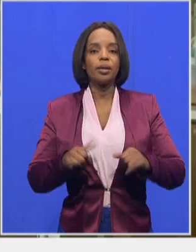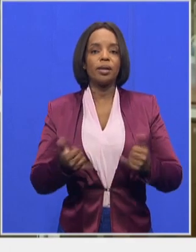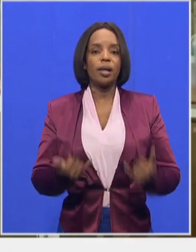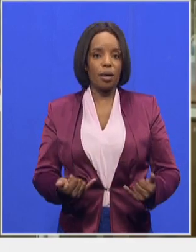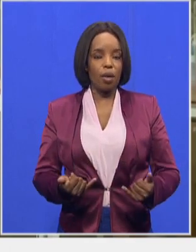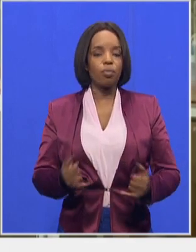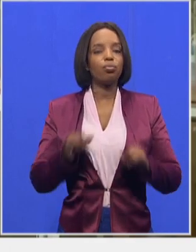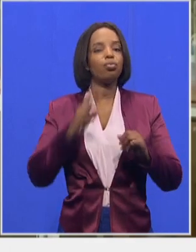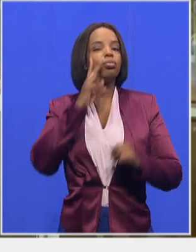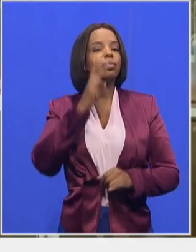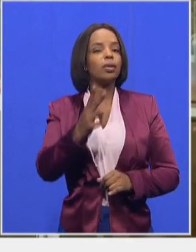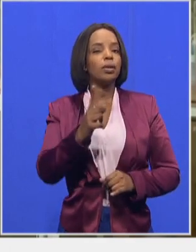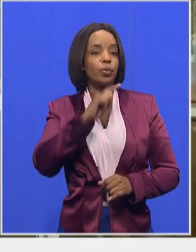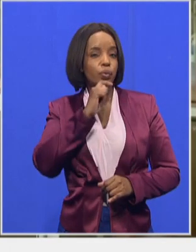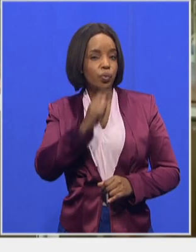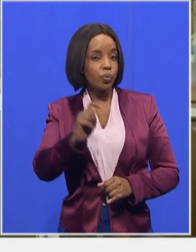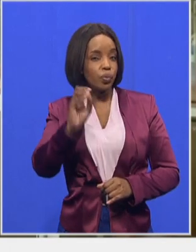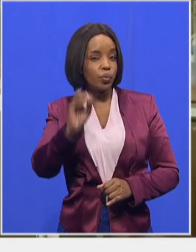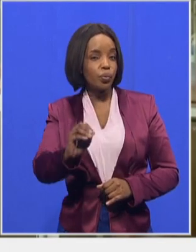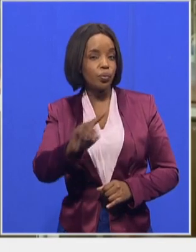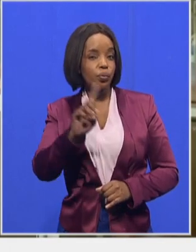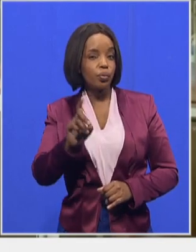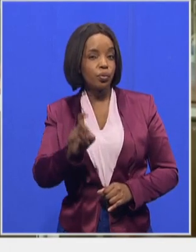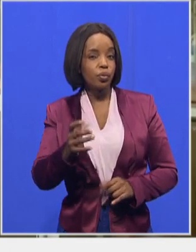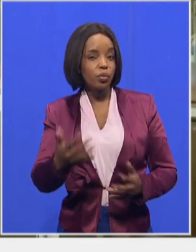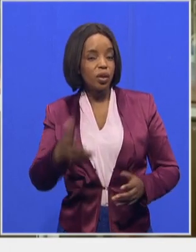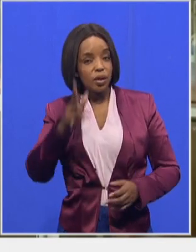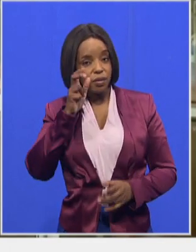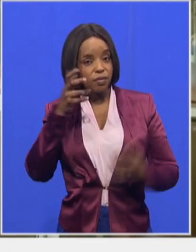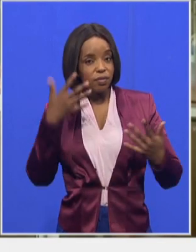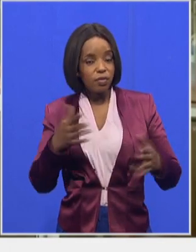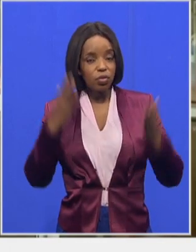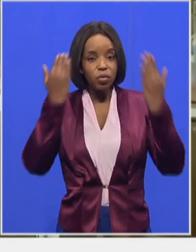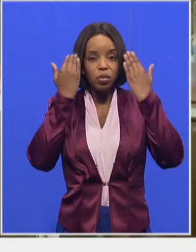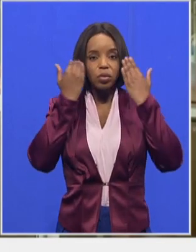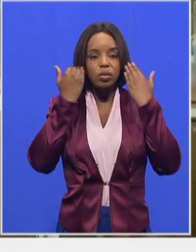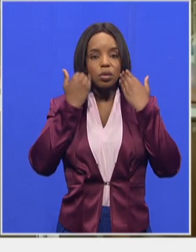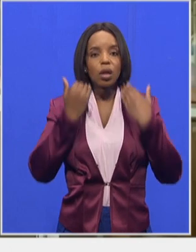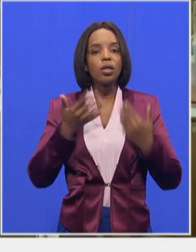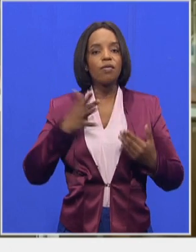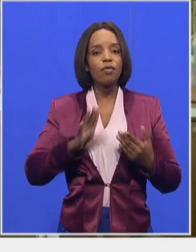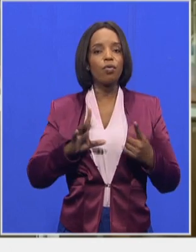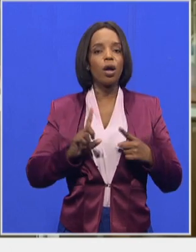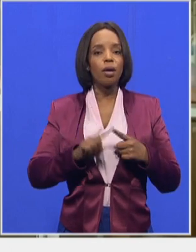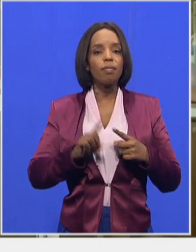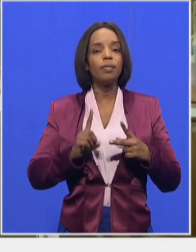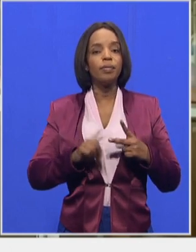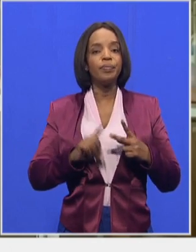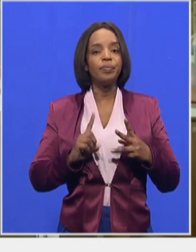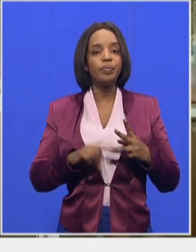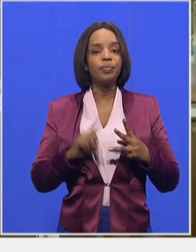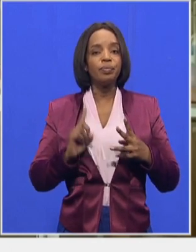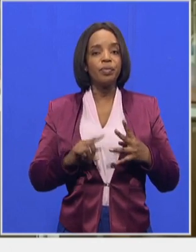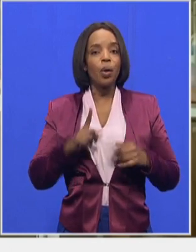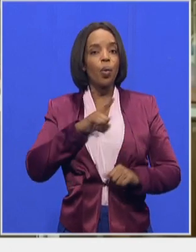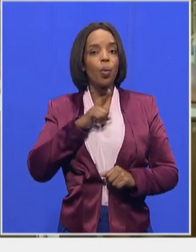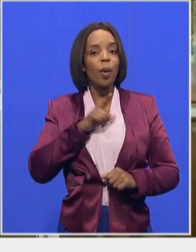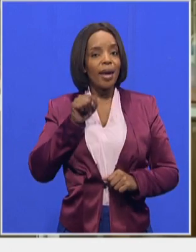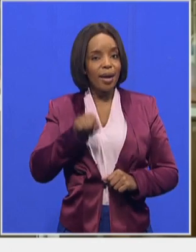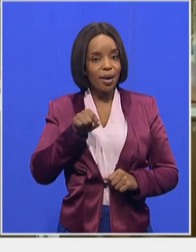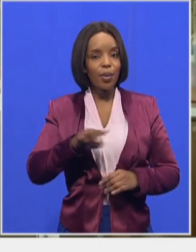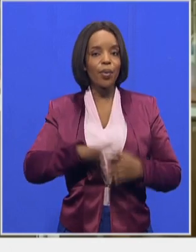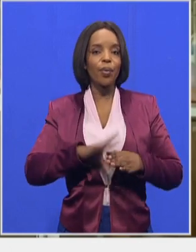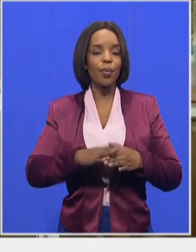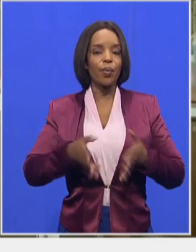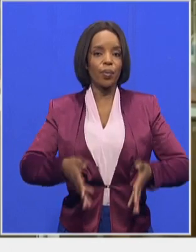that indeed does exist. We did hear the judge calling for those documents, because that is the premise of why we are here